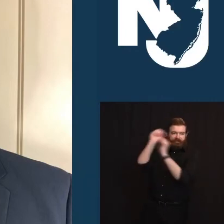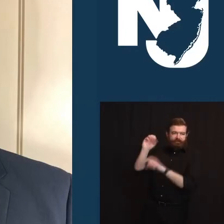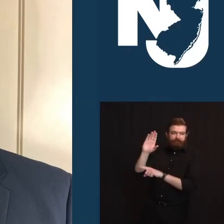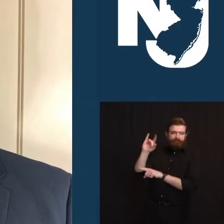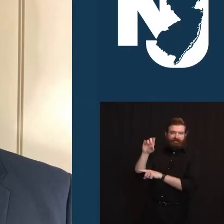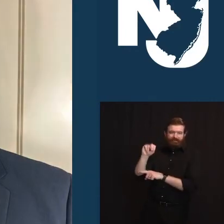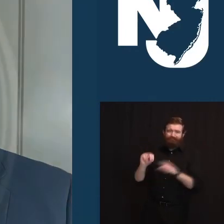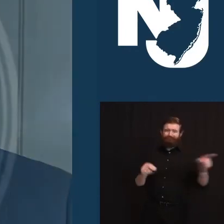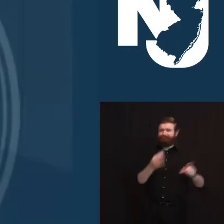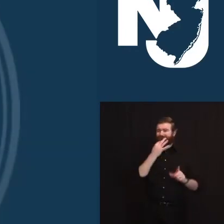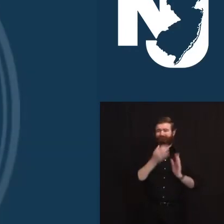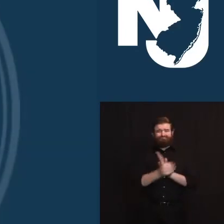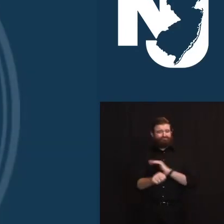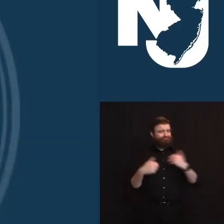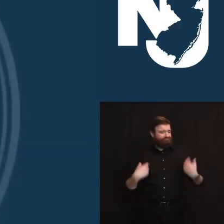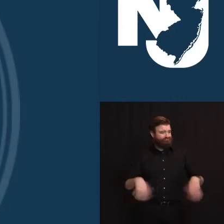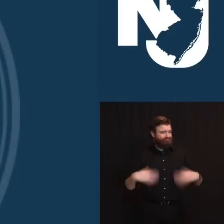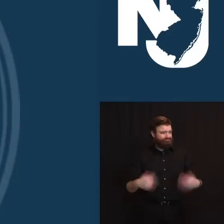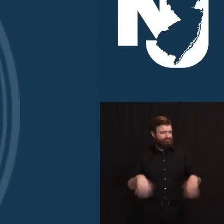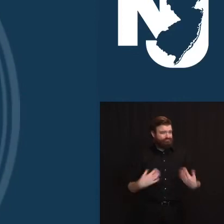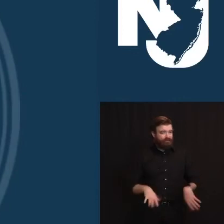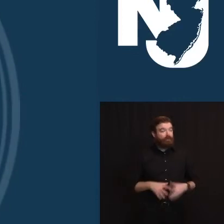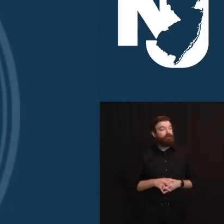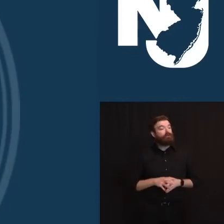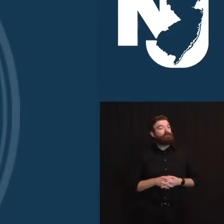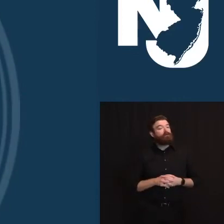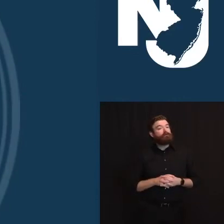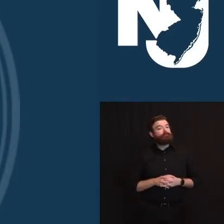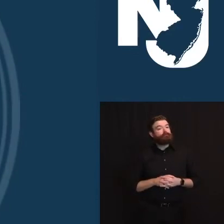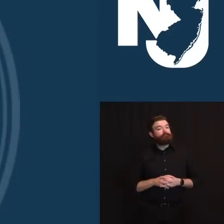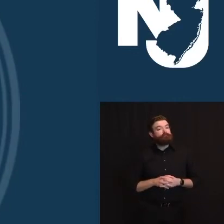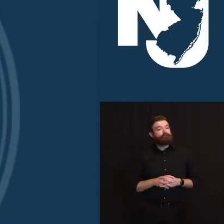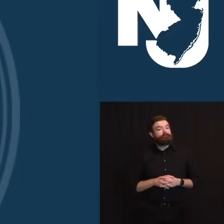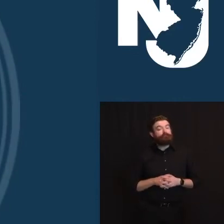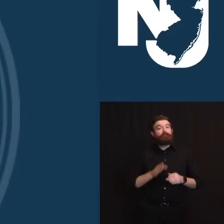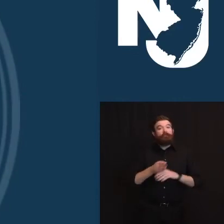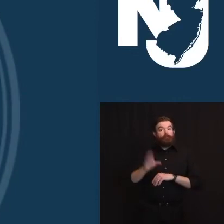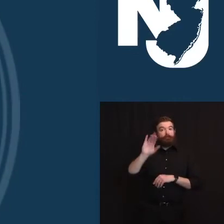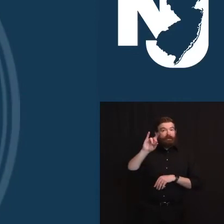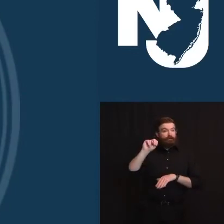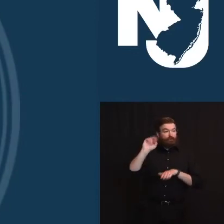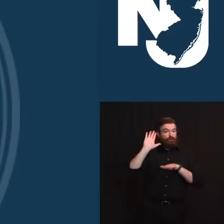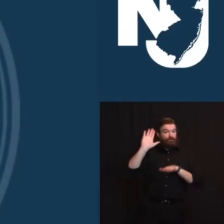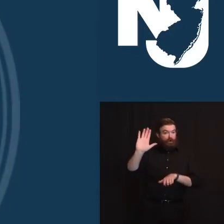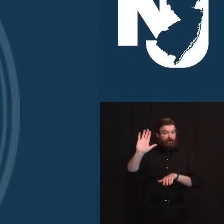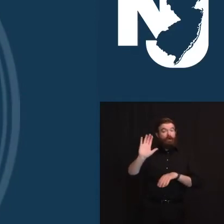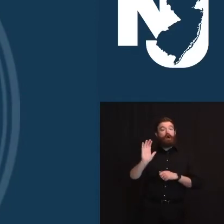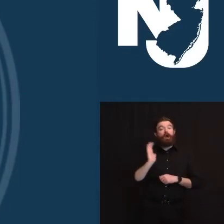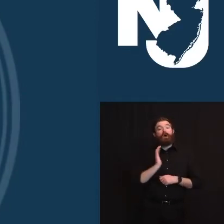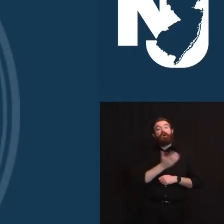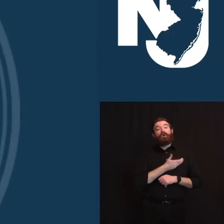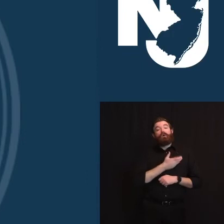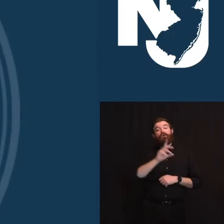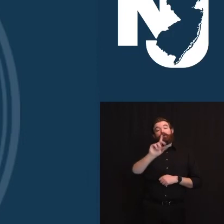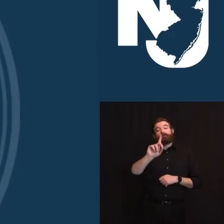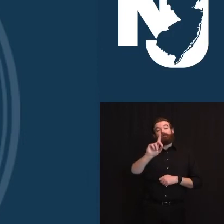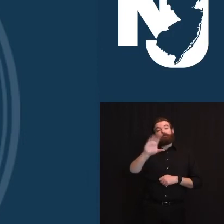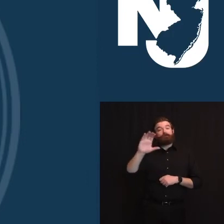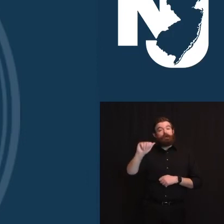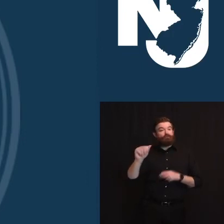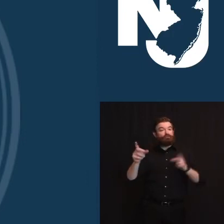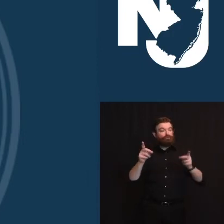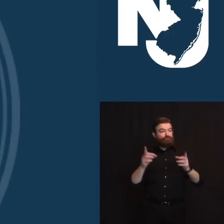On Wednesday, if that weren't enough, shortly after President Biden was sworn in, State Division of Consumer Affairs Director Paul Rodriguez,